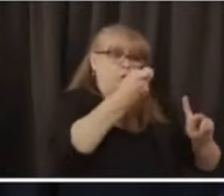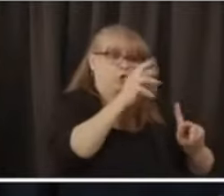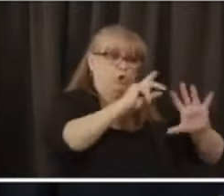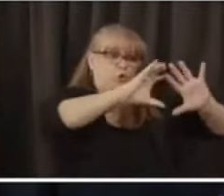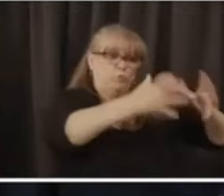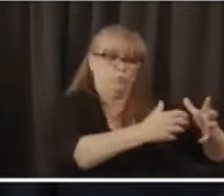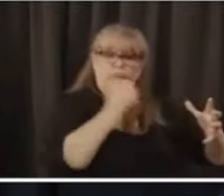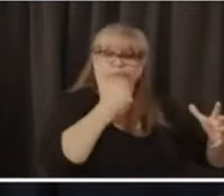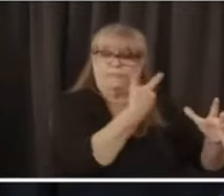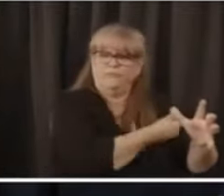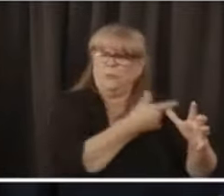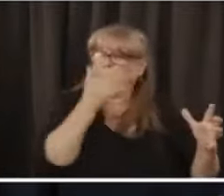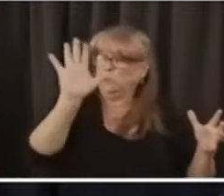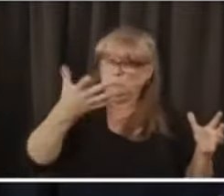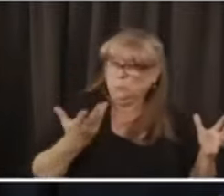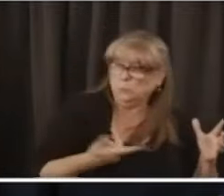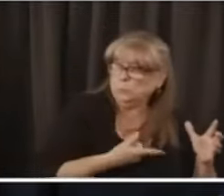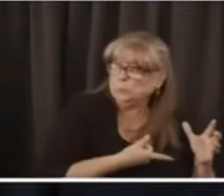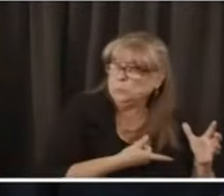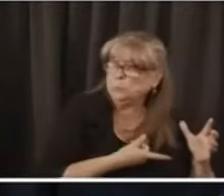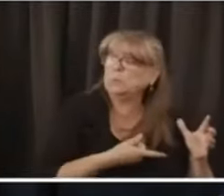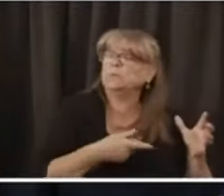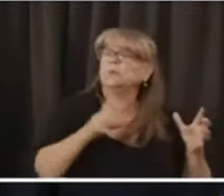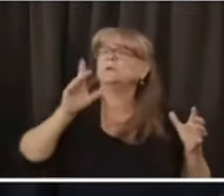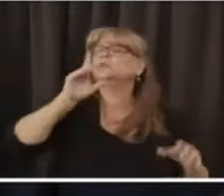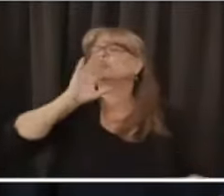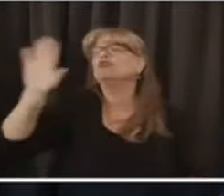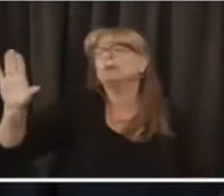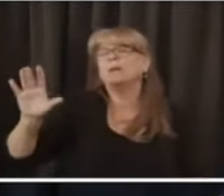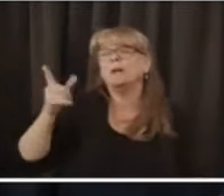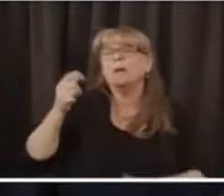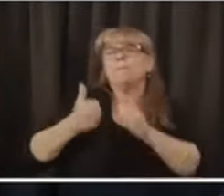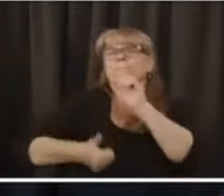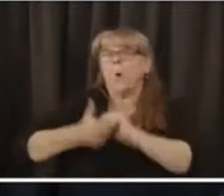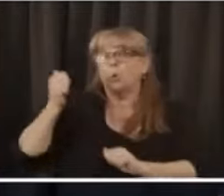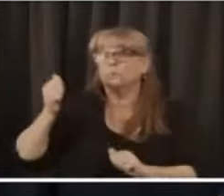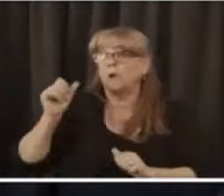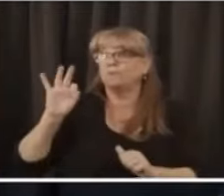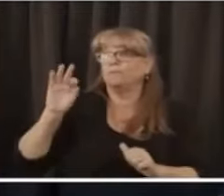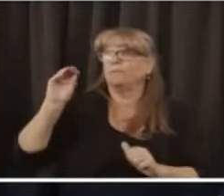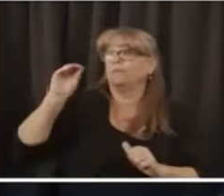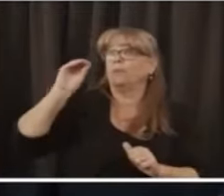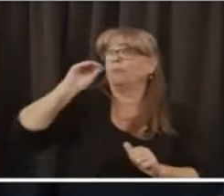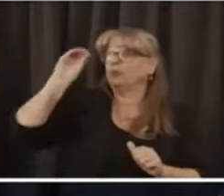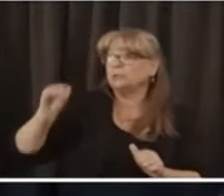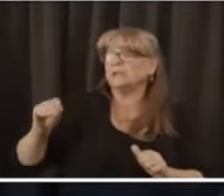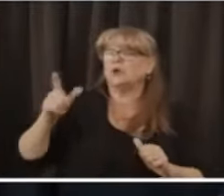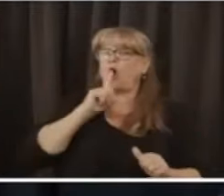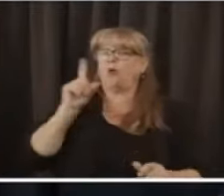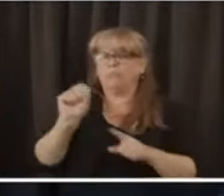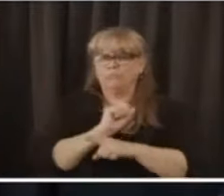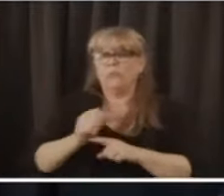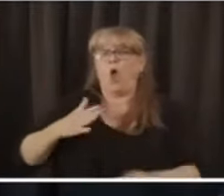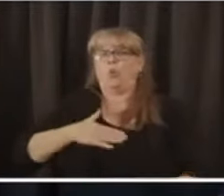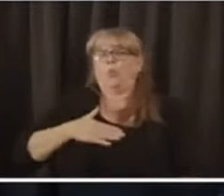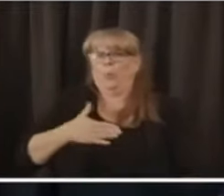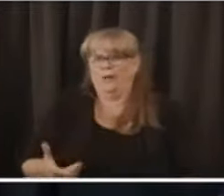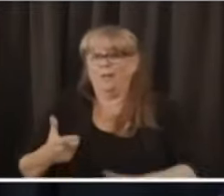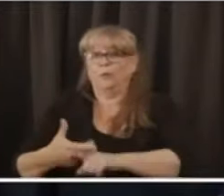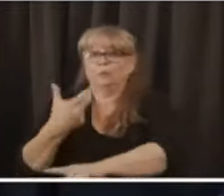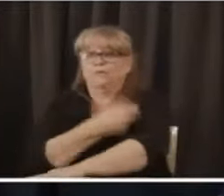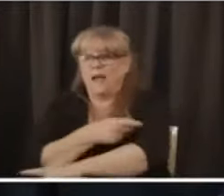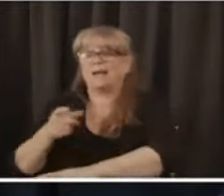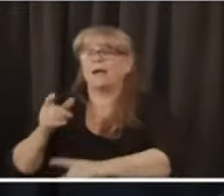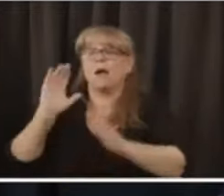of Coloradans, upwards of 80%, are willing to get the vaccine, are interested in getting the vaccine. It's only a small